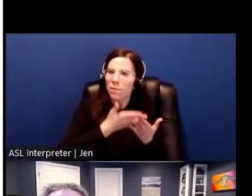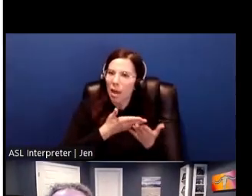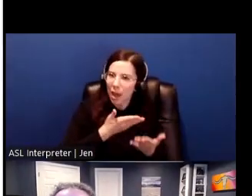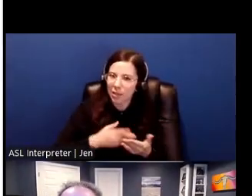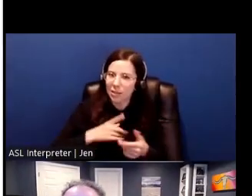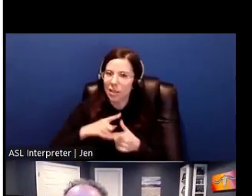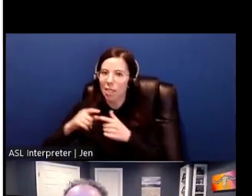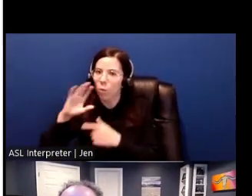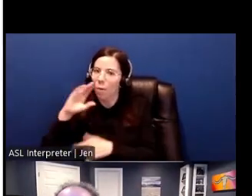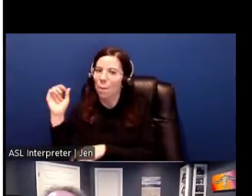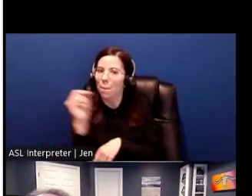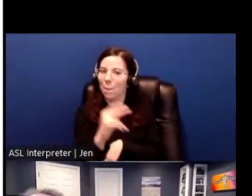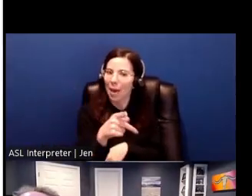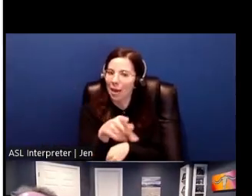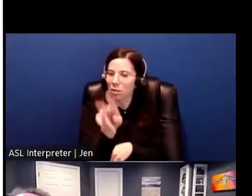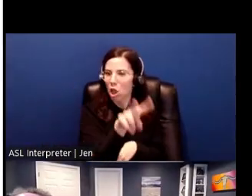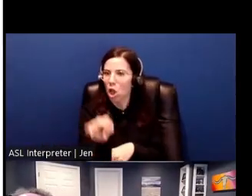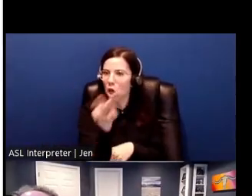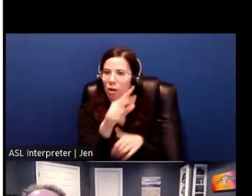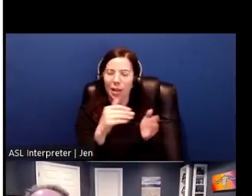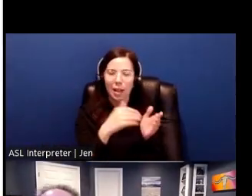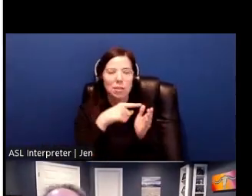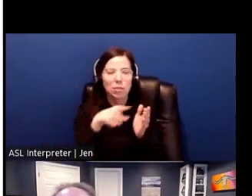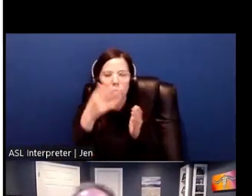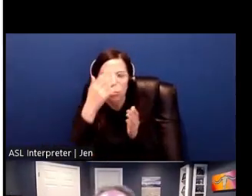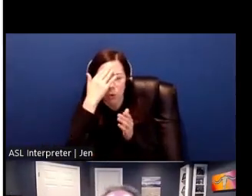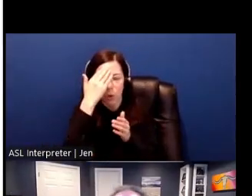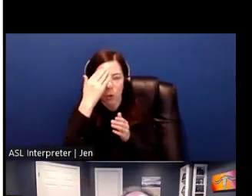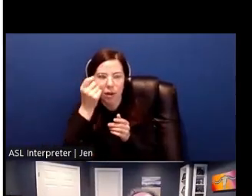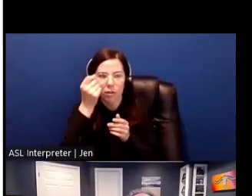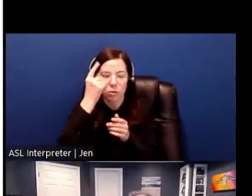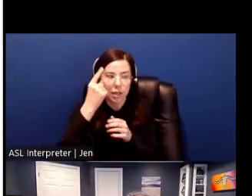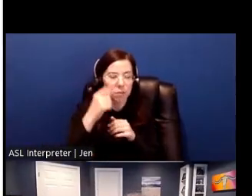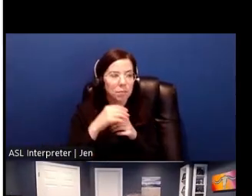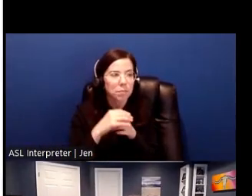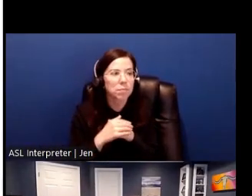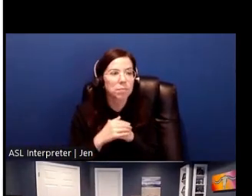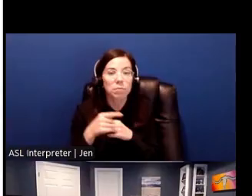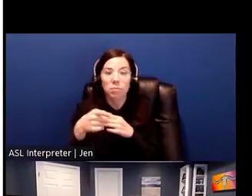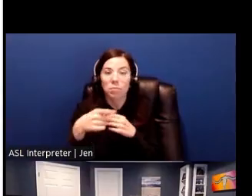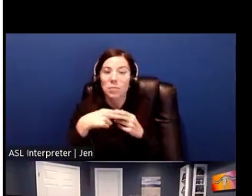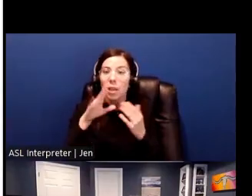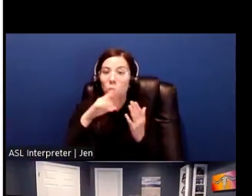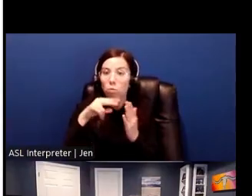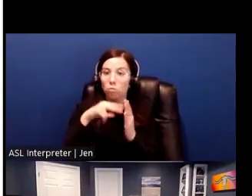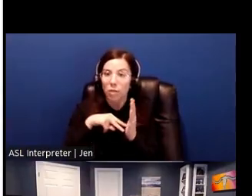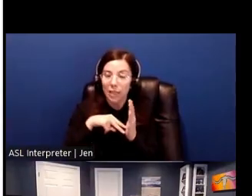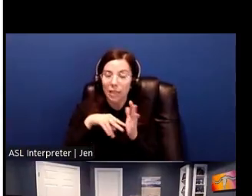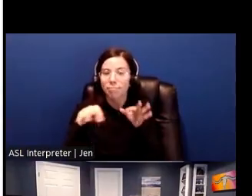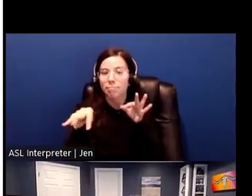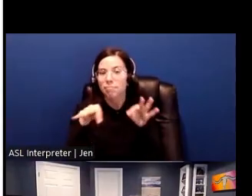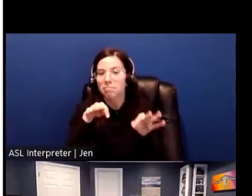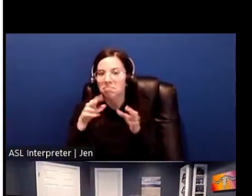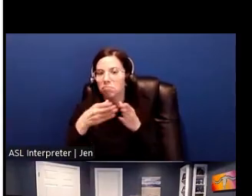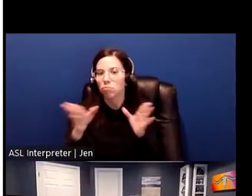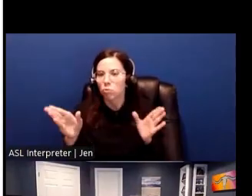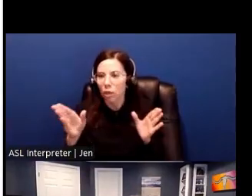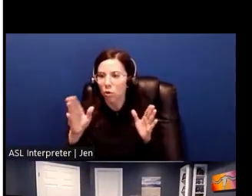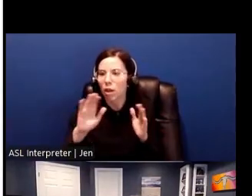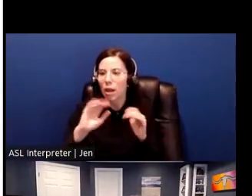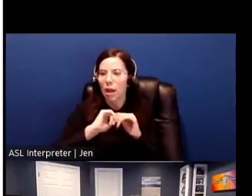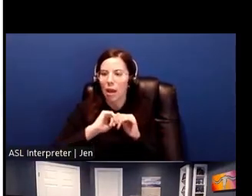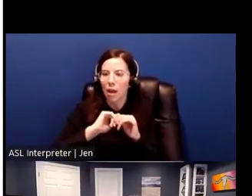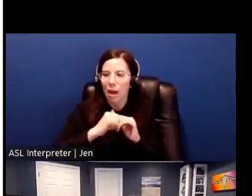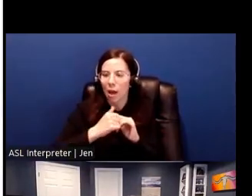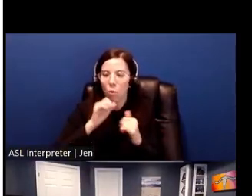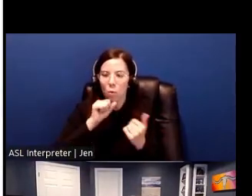this slide again, just so everyone has the information. But this slide, I'll read out loud, tells you what generally we're going to cover in